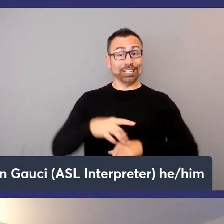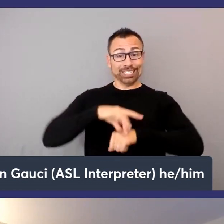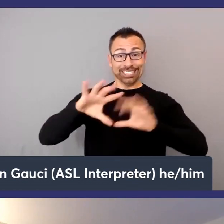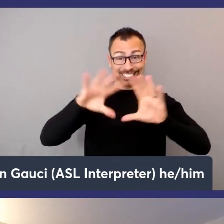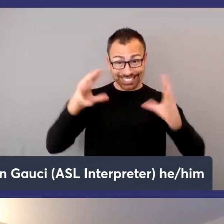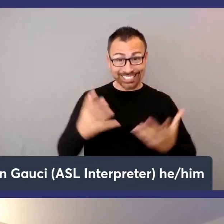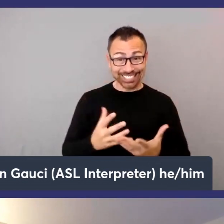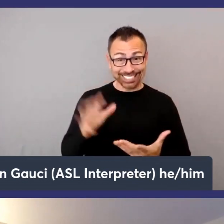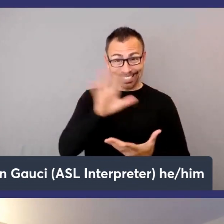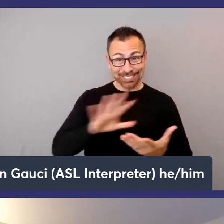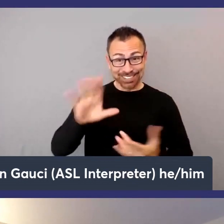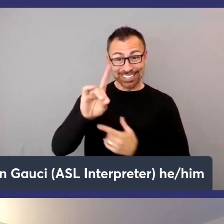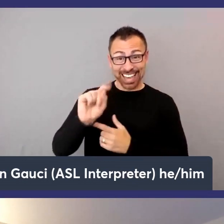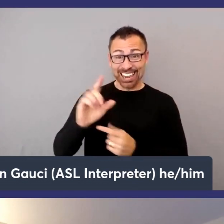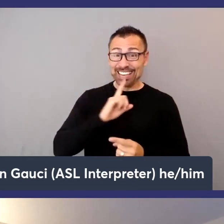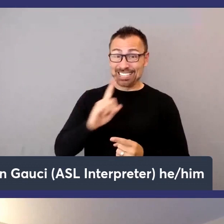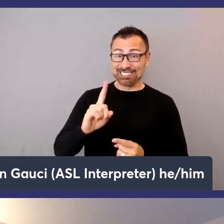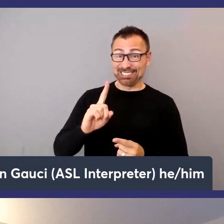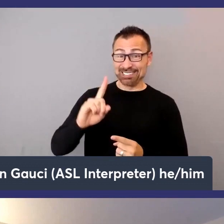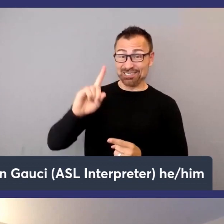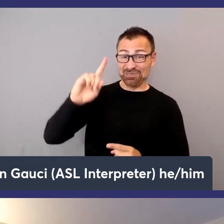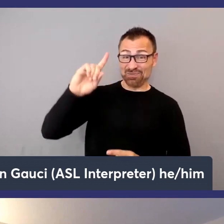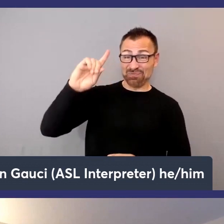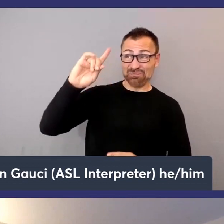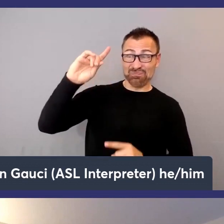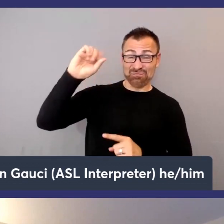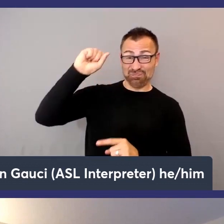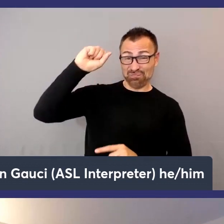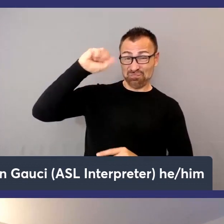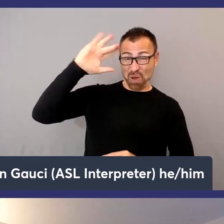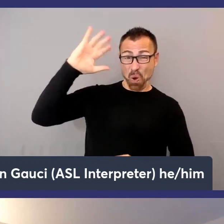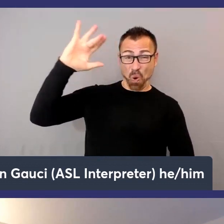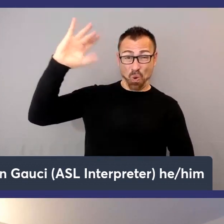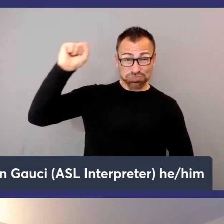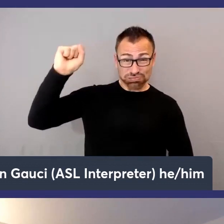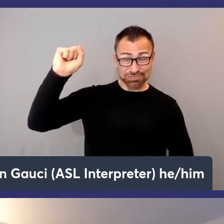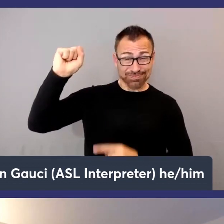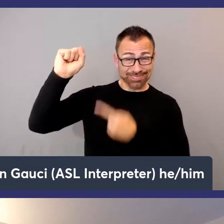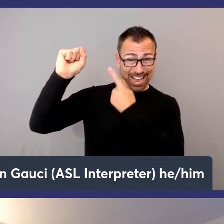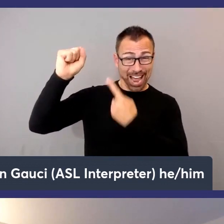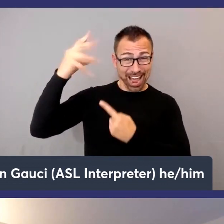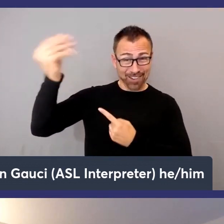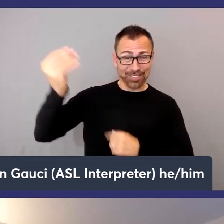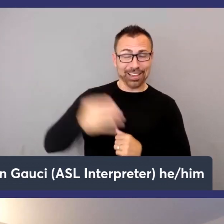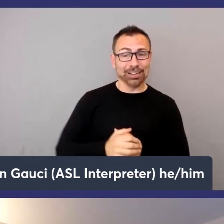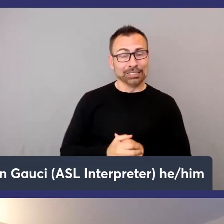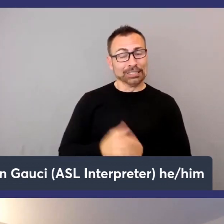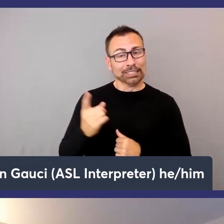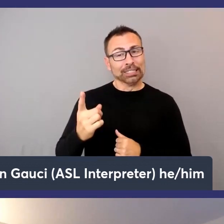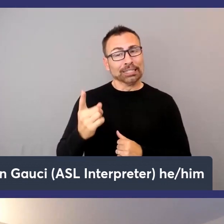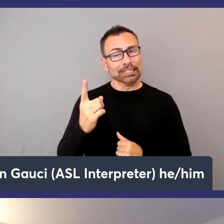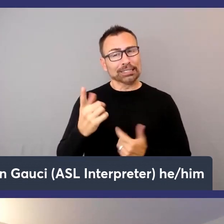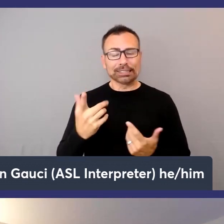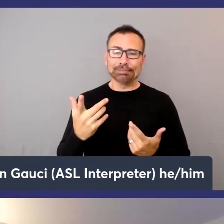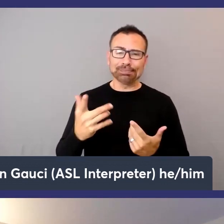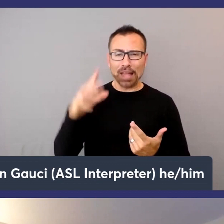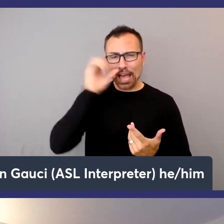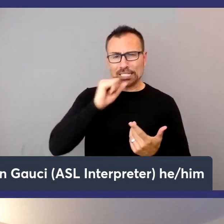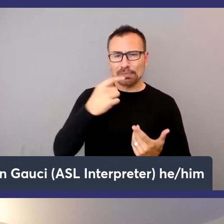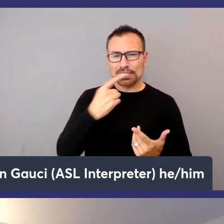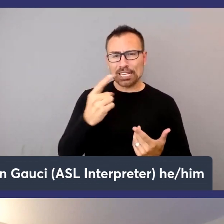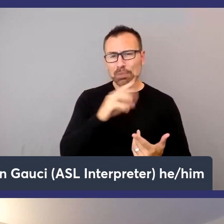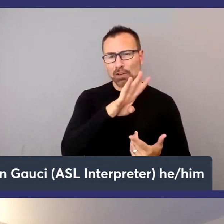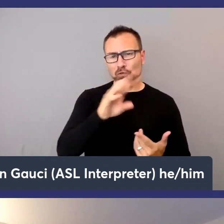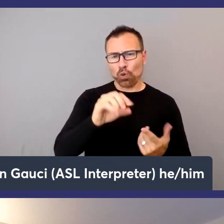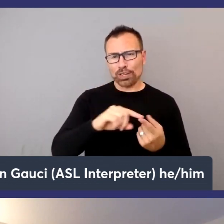I find really interesting about geospatial data is it's actually estimates vary, but it's anywhere from 40 to 60,